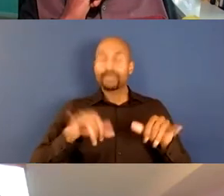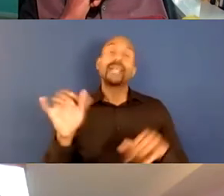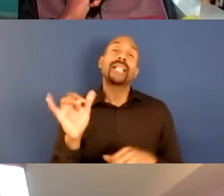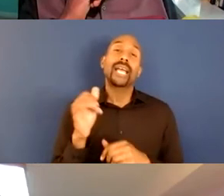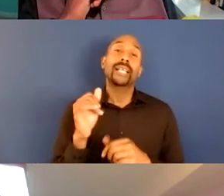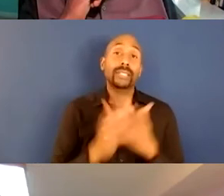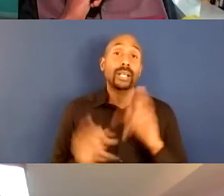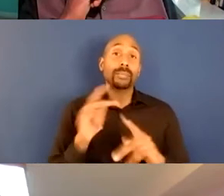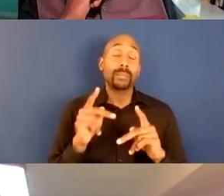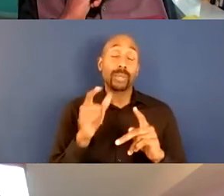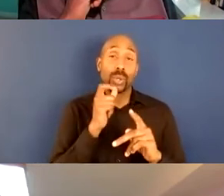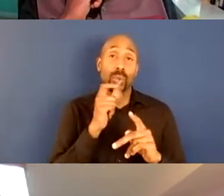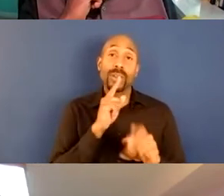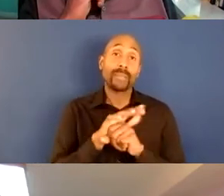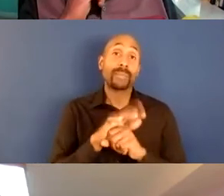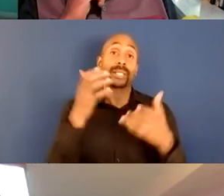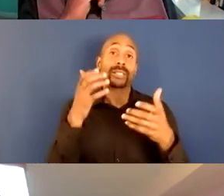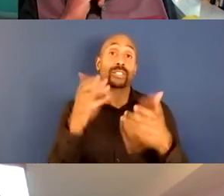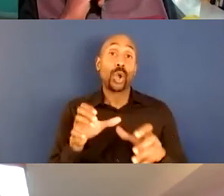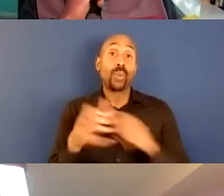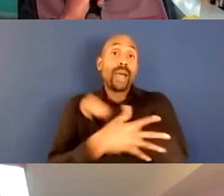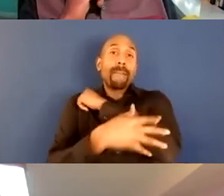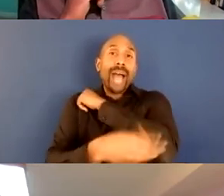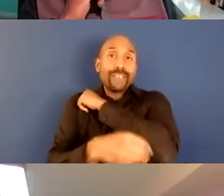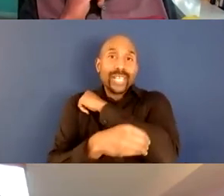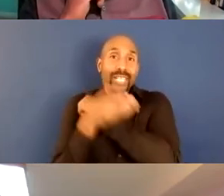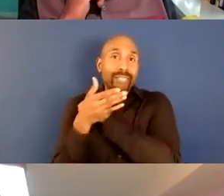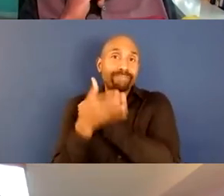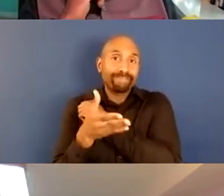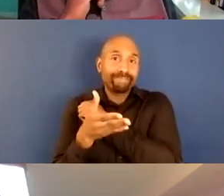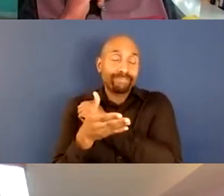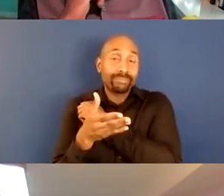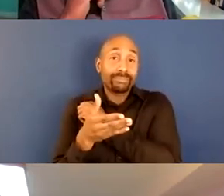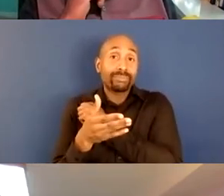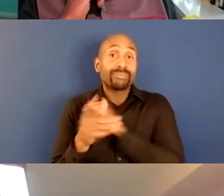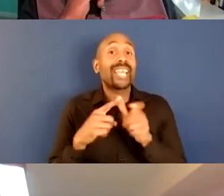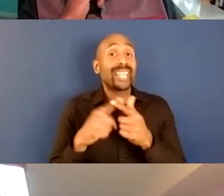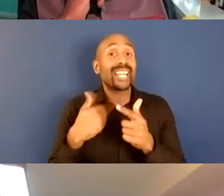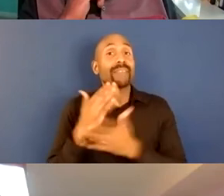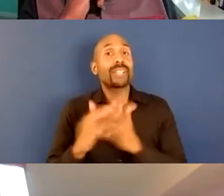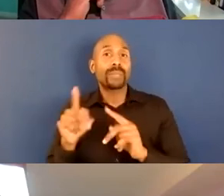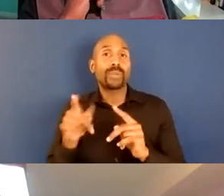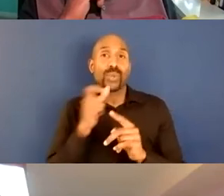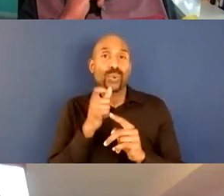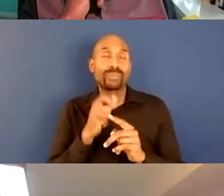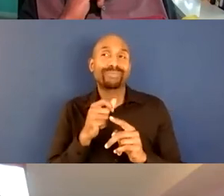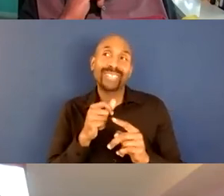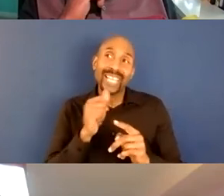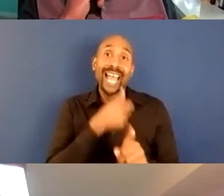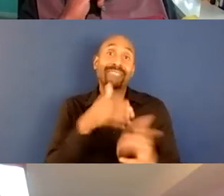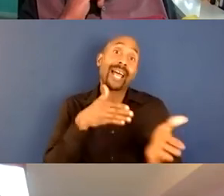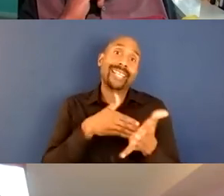of things. And so what I'm saying is that I believe in